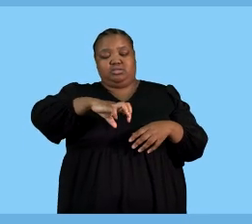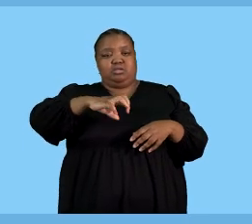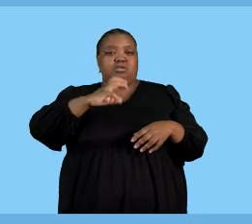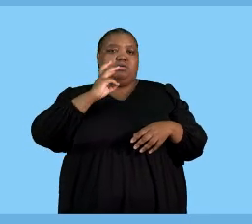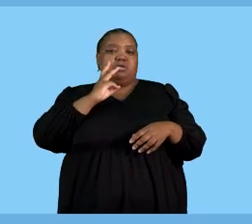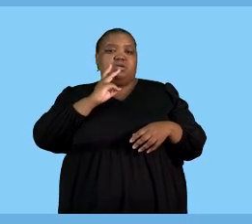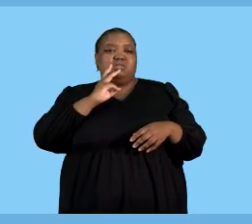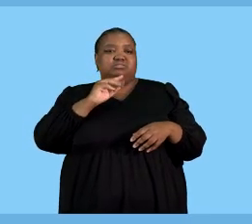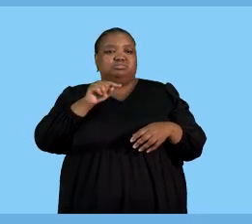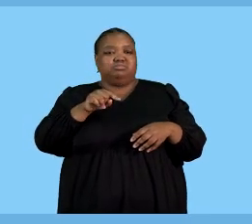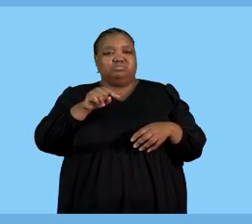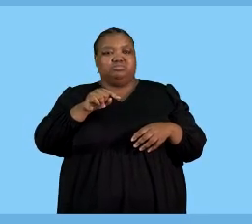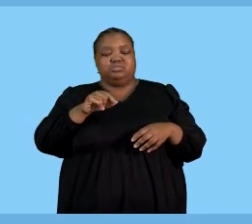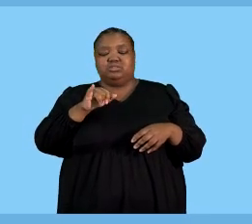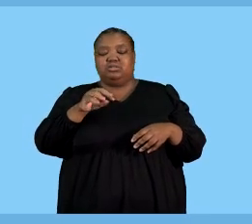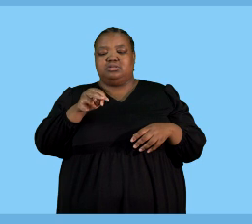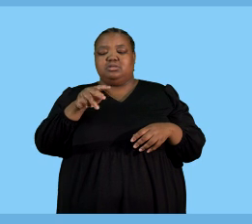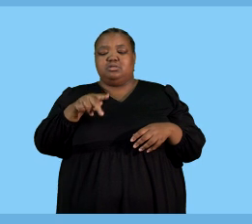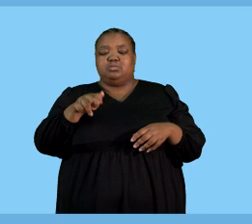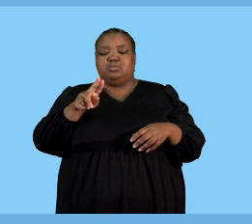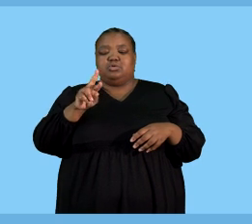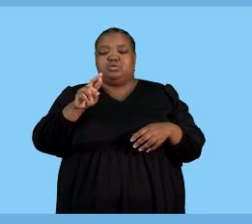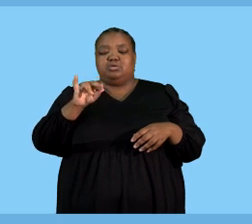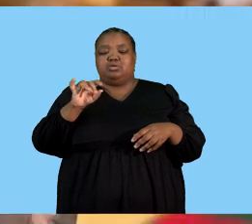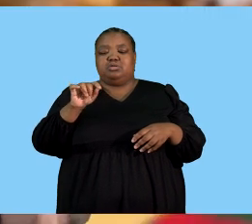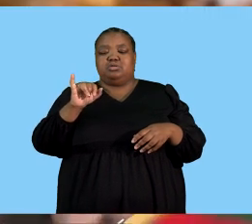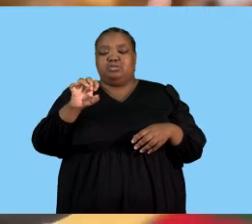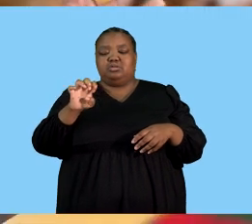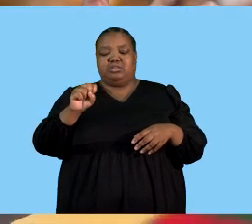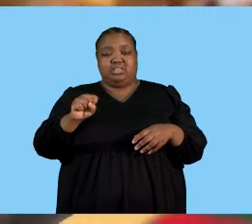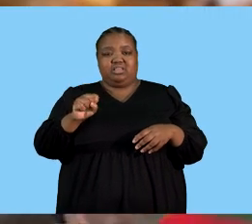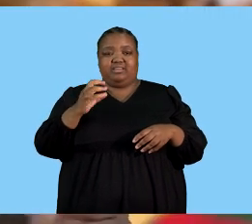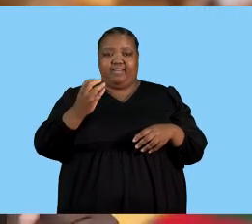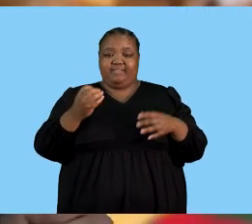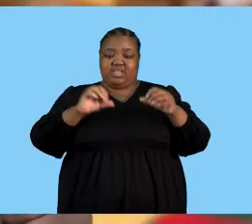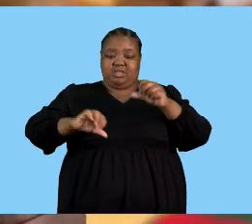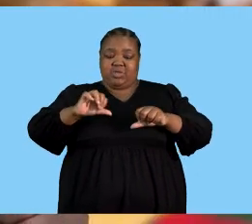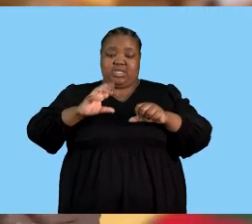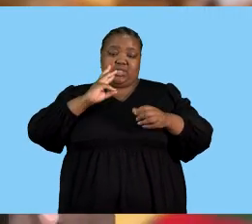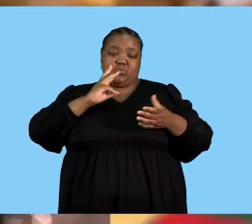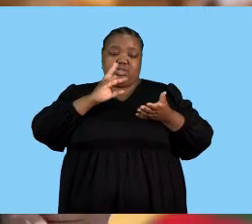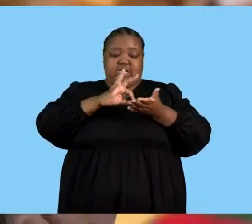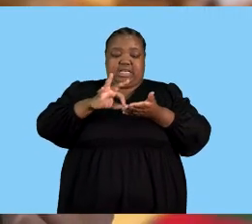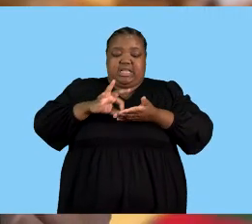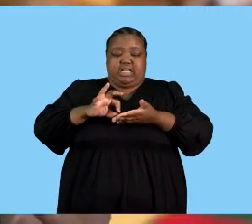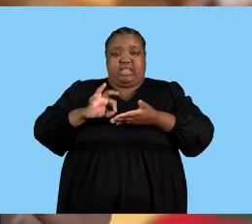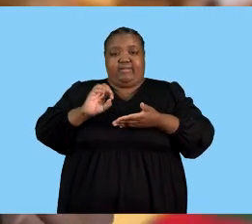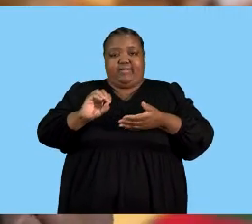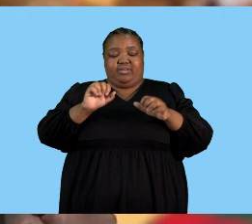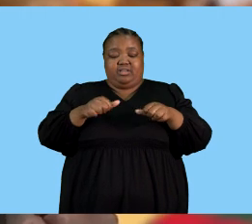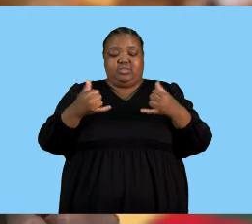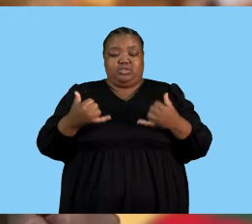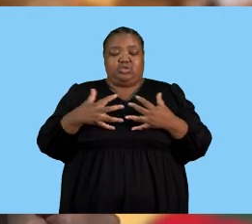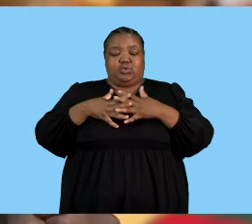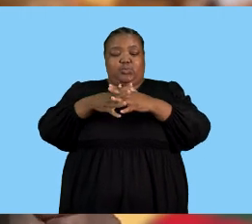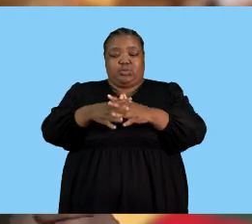Now, because tap water has some impurities, they've used some chemicals to clean that water that you drink, so therefore it can't be a compound.